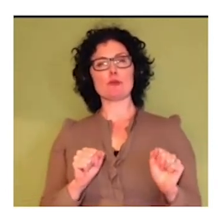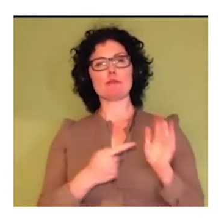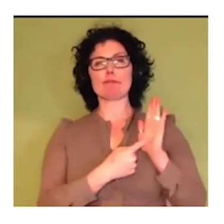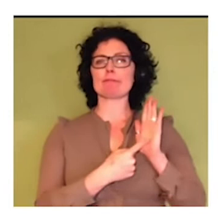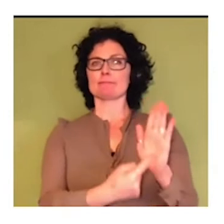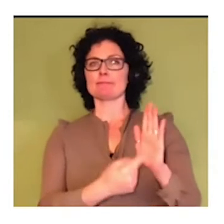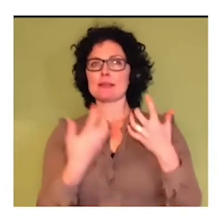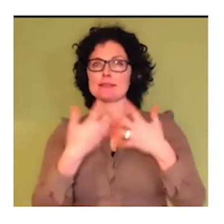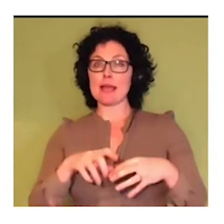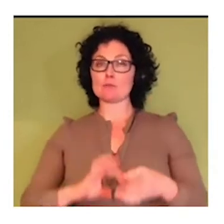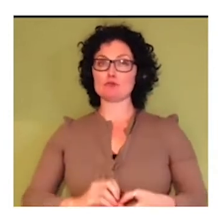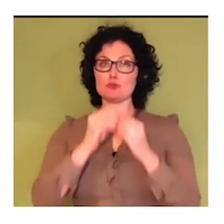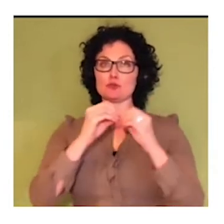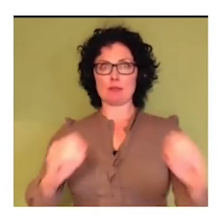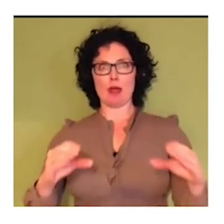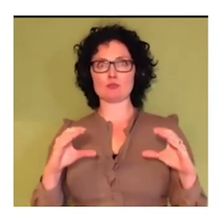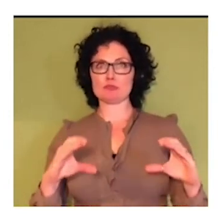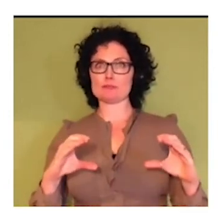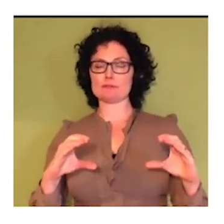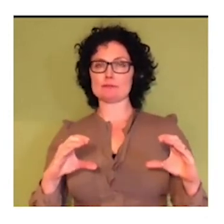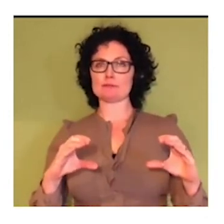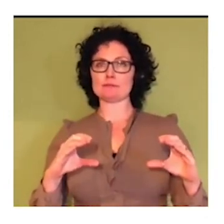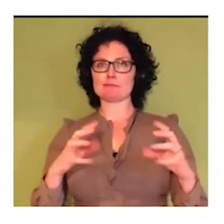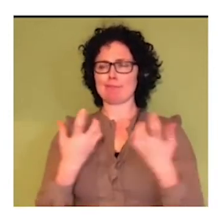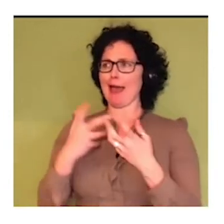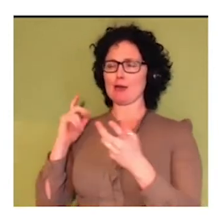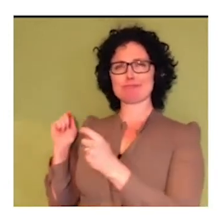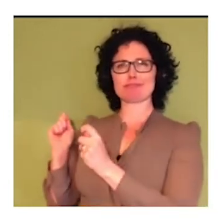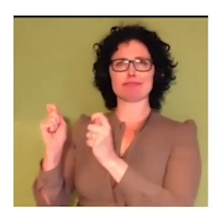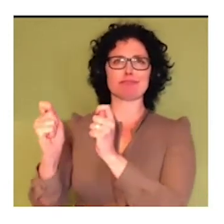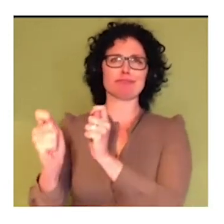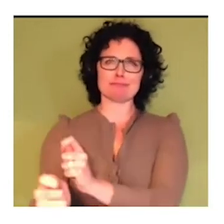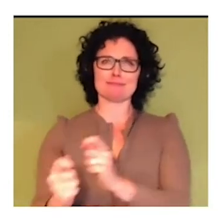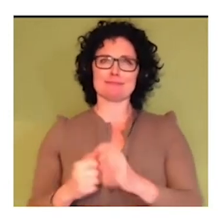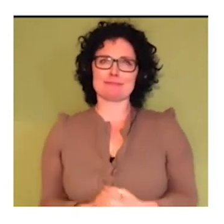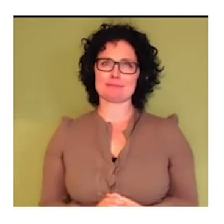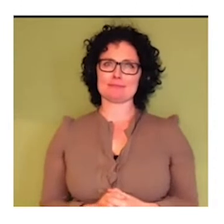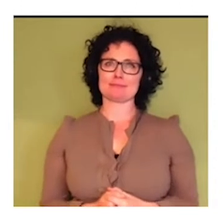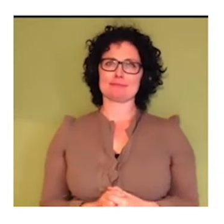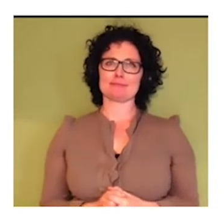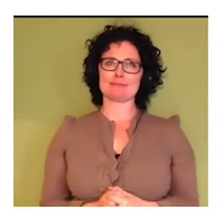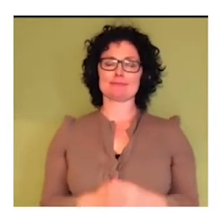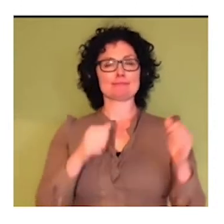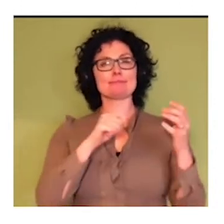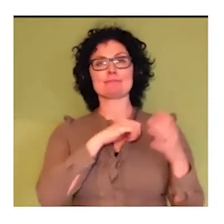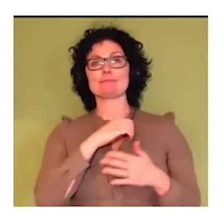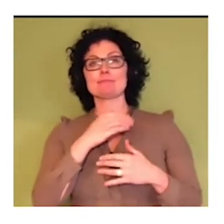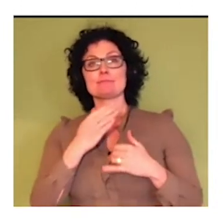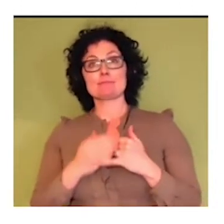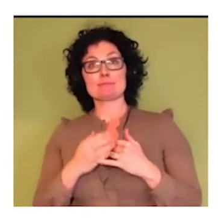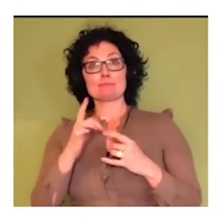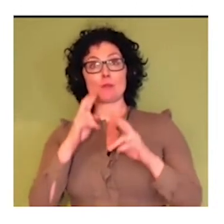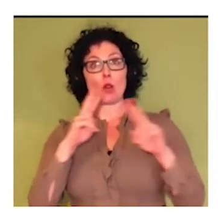for producing large print and its evolution, and then we'll look at some examples of large